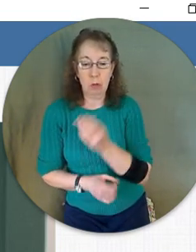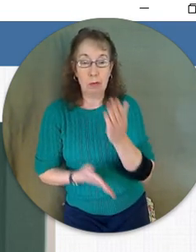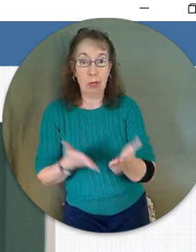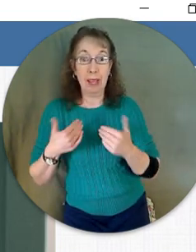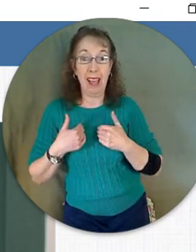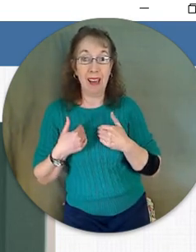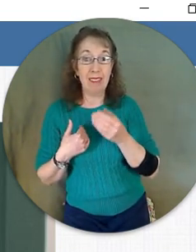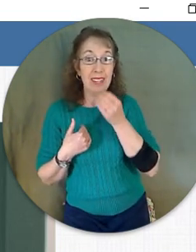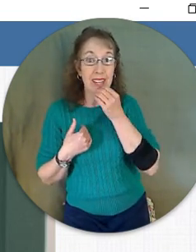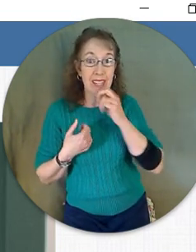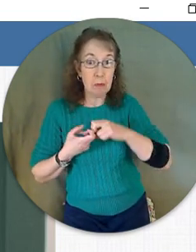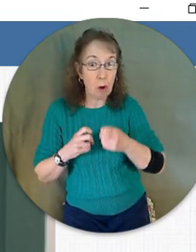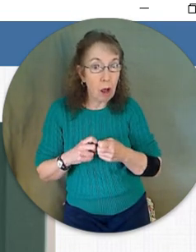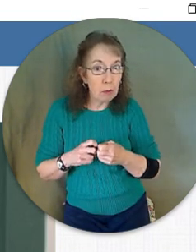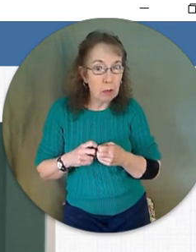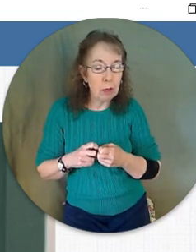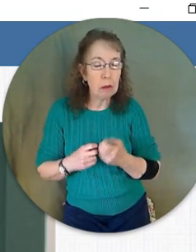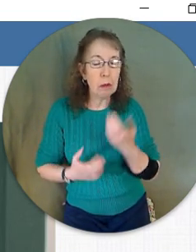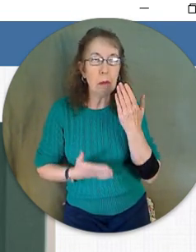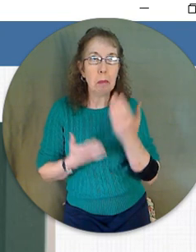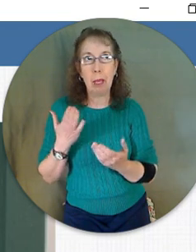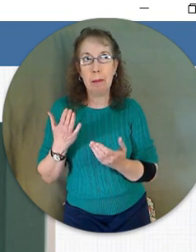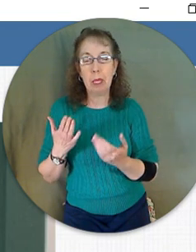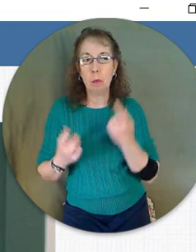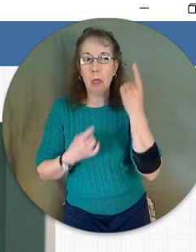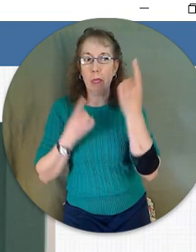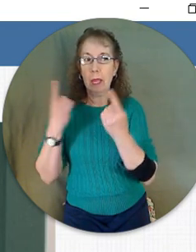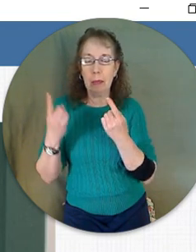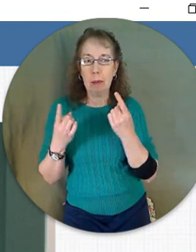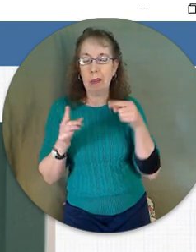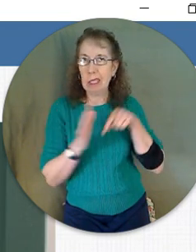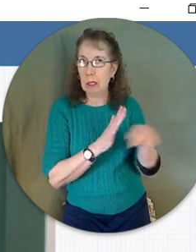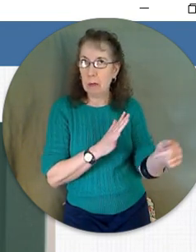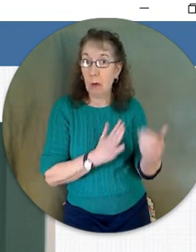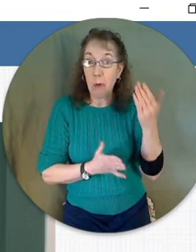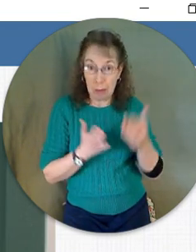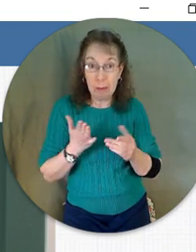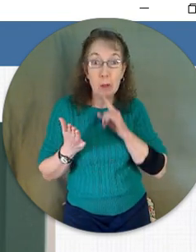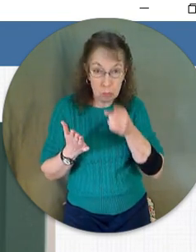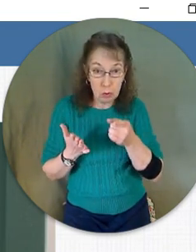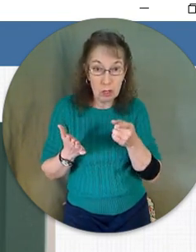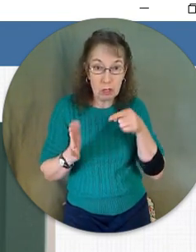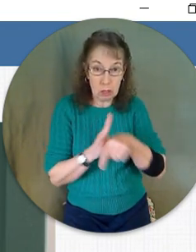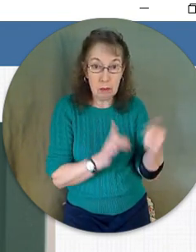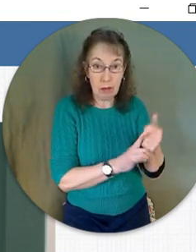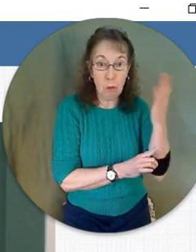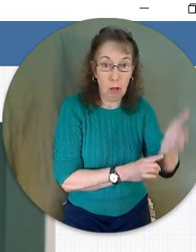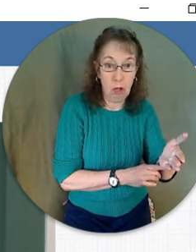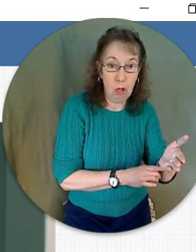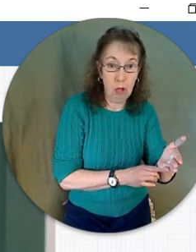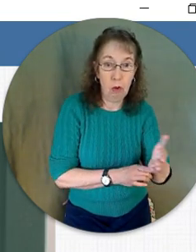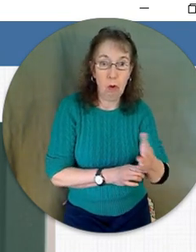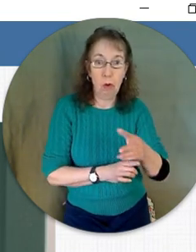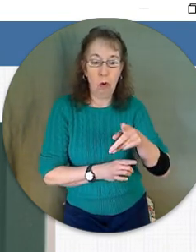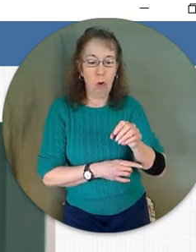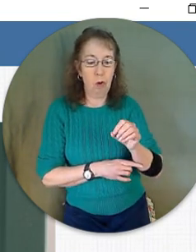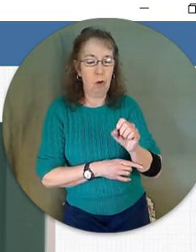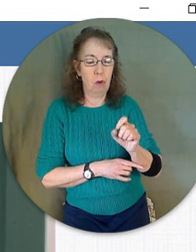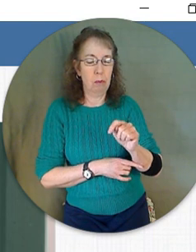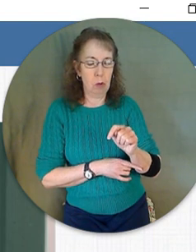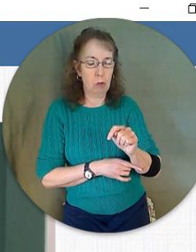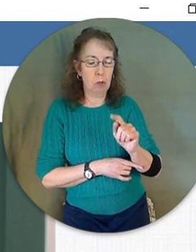disorders, consider or commit suicide. Post-traumatic stress syndrome can occur in